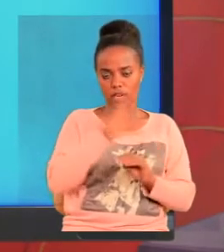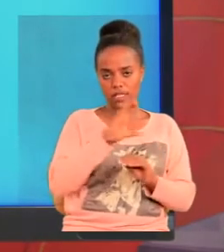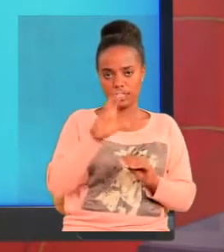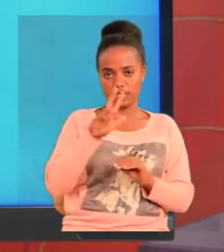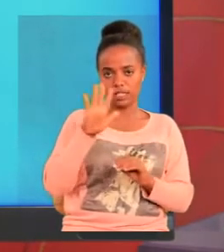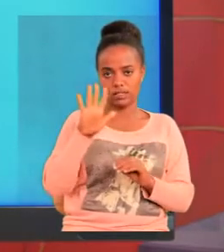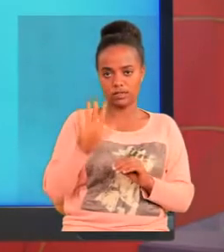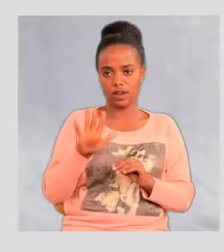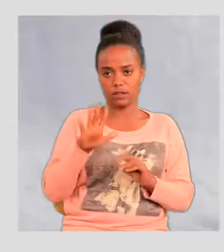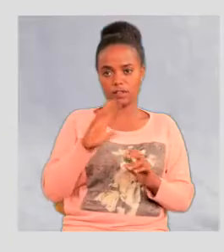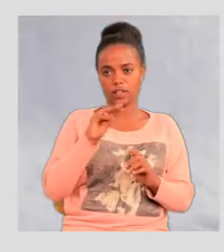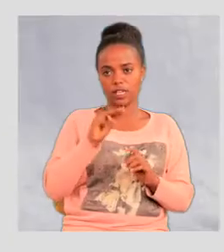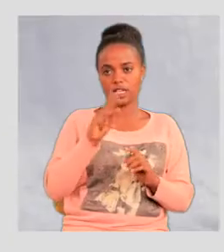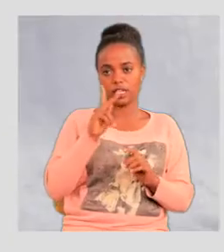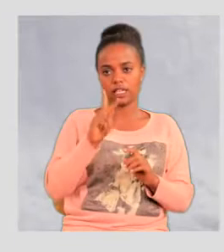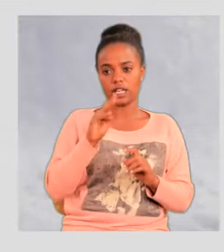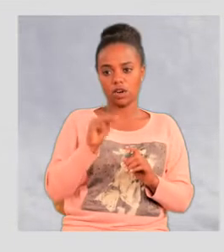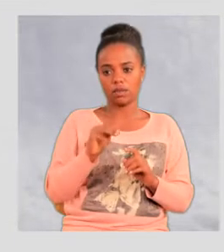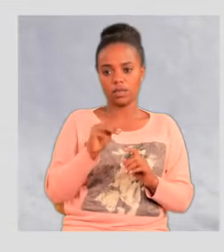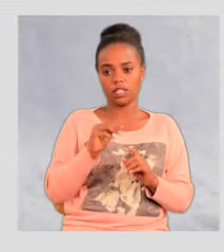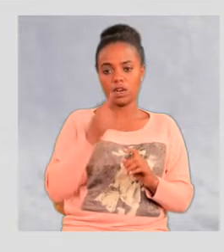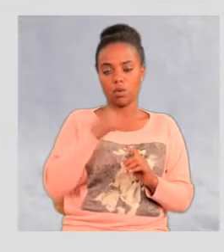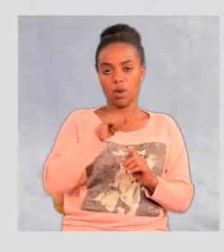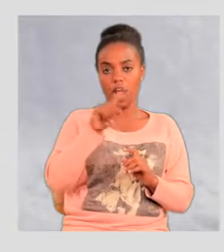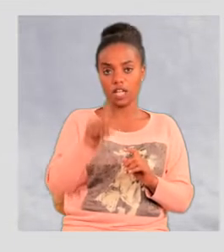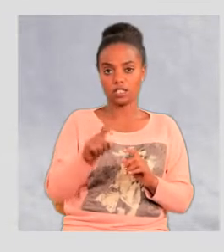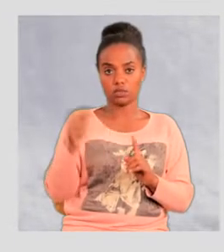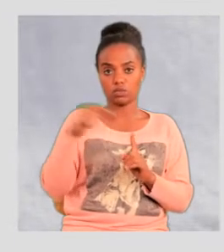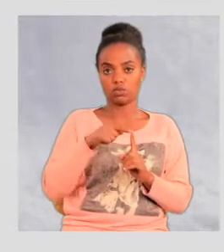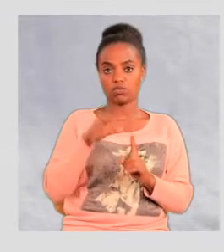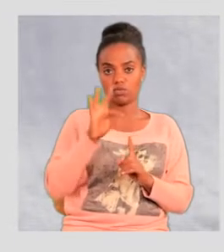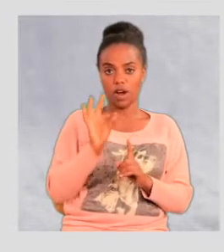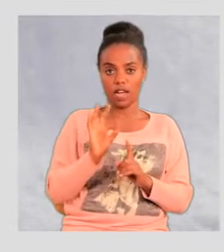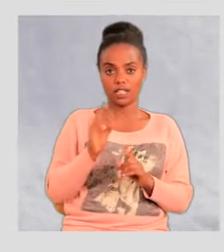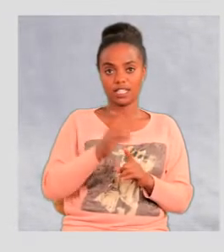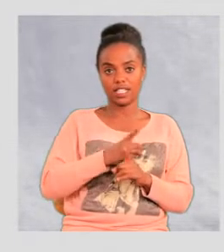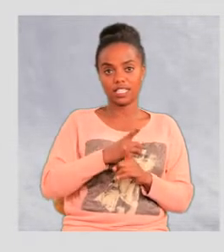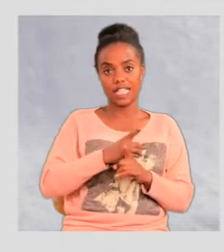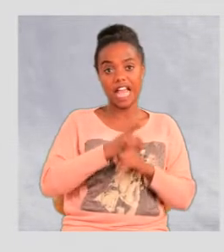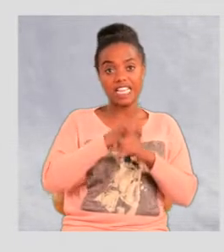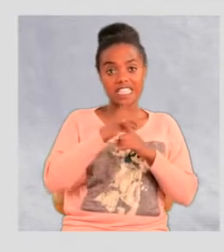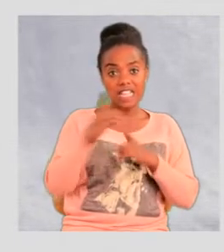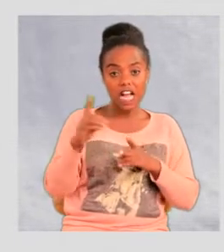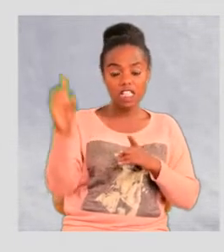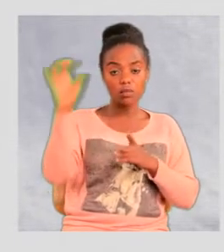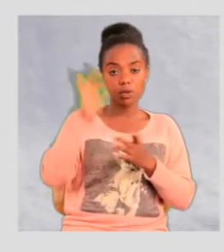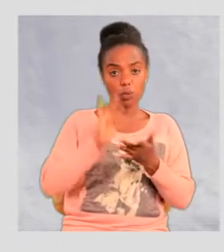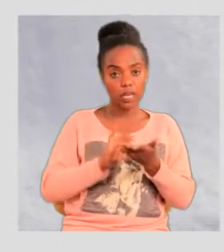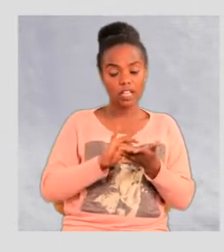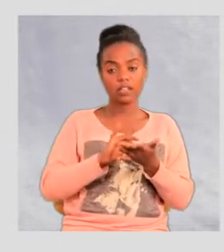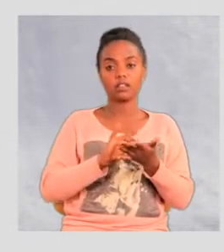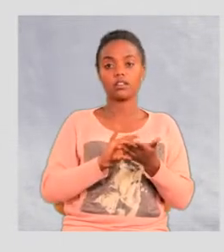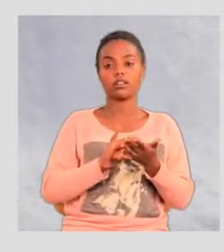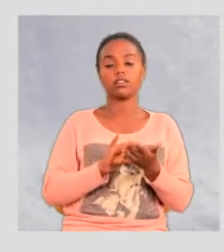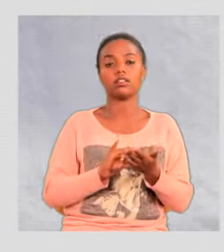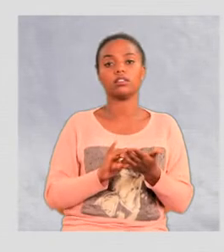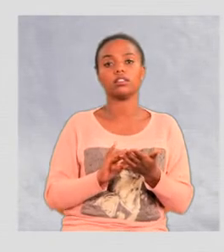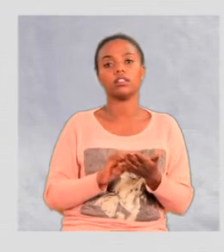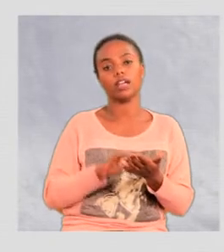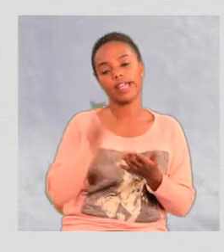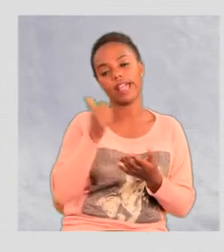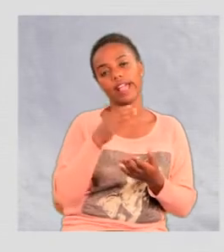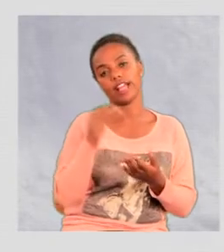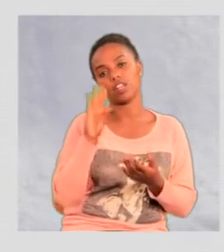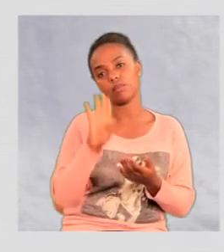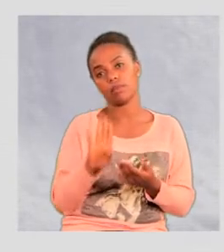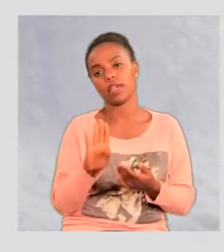135 kilometer. So we are asked to find the distance between A and